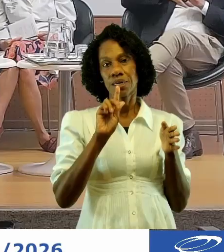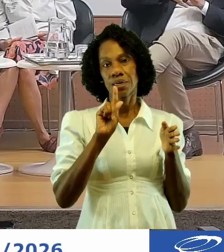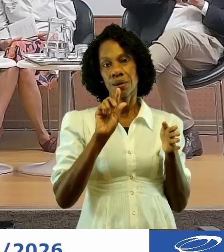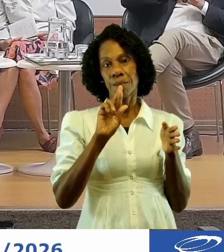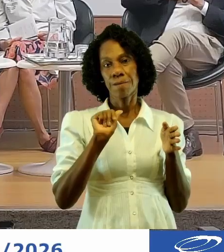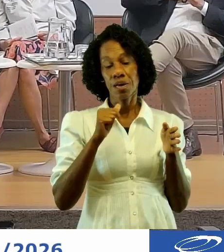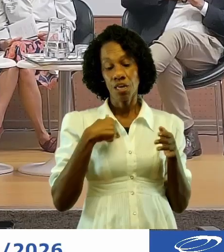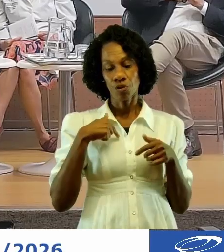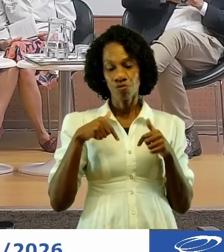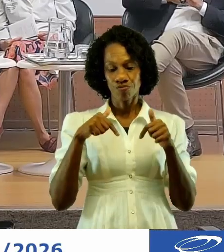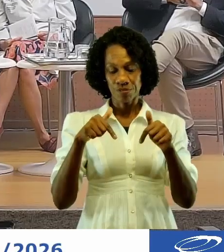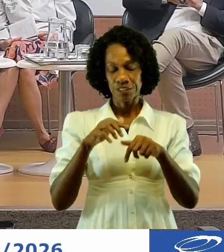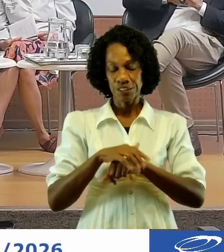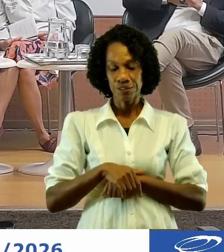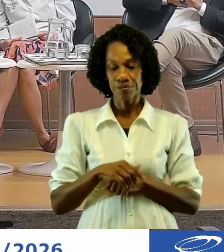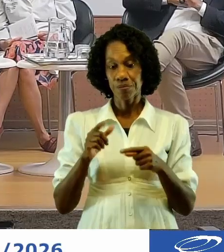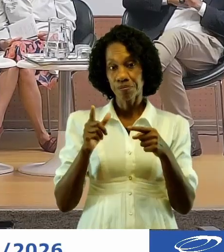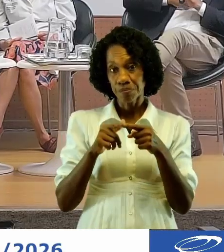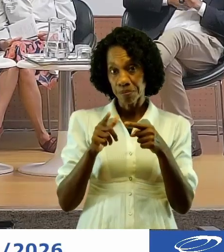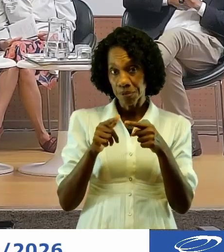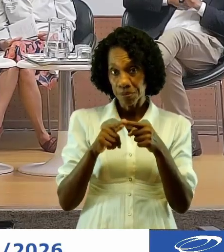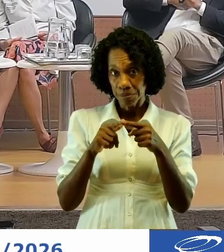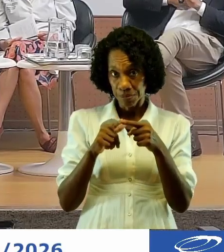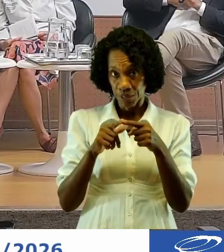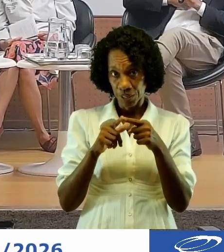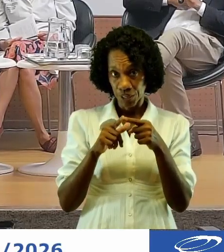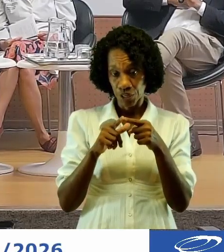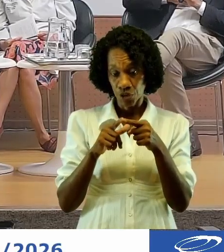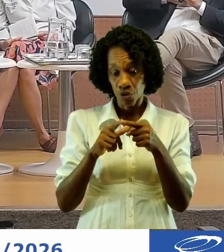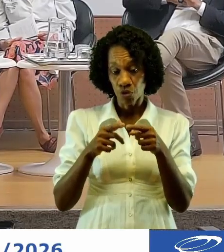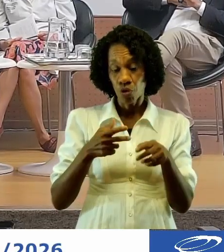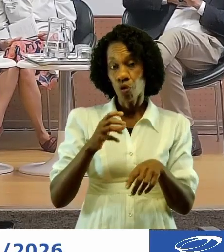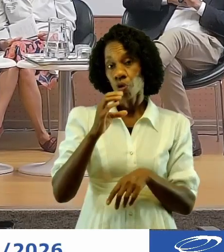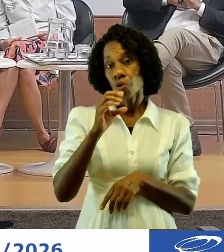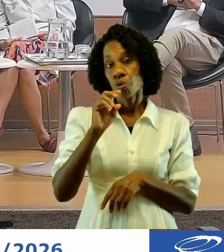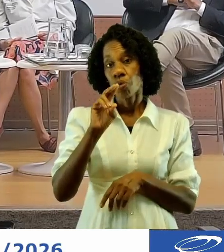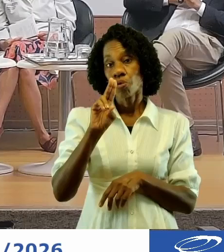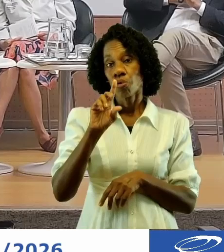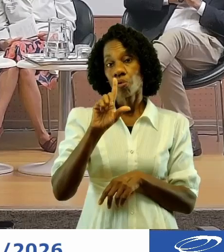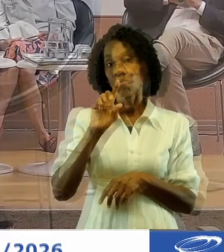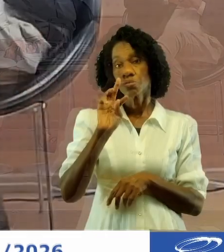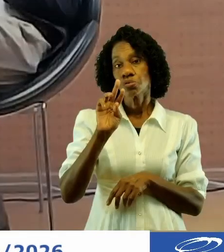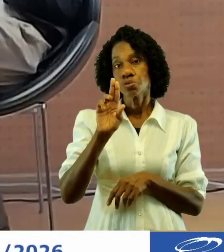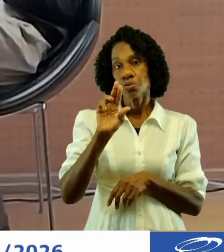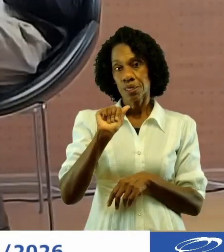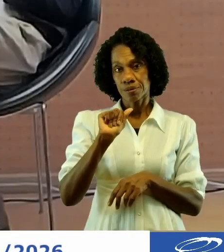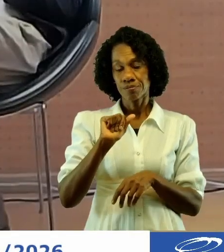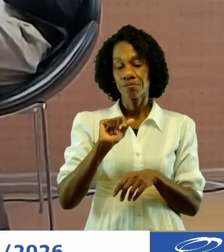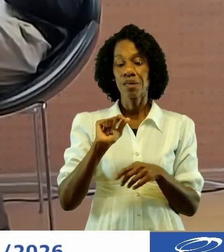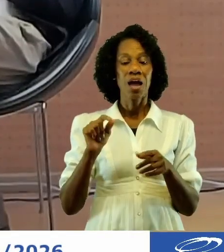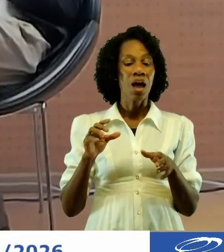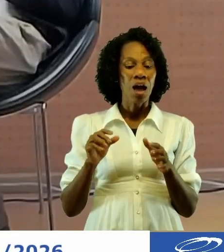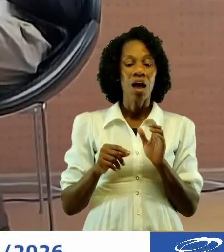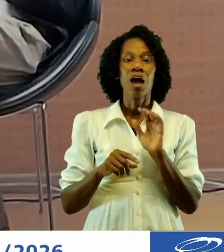primeiro, nós fazemos sonicação junto com cultura de tecido. Isso ajuda muito para a